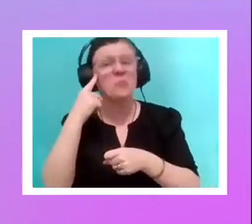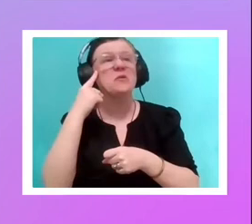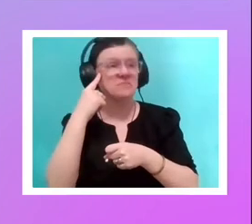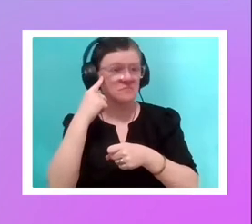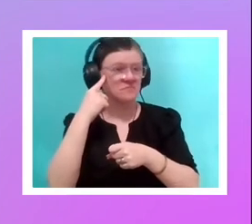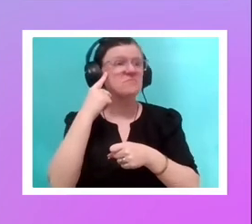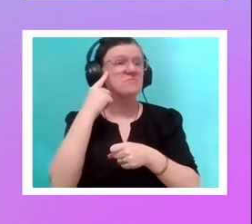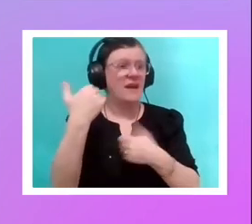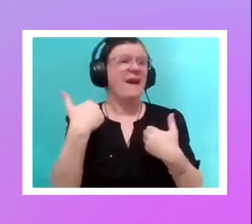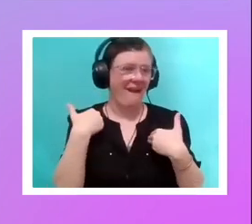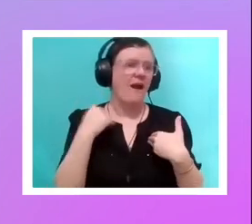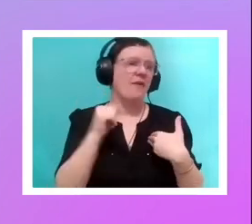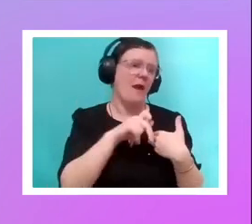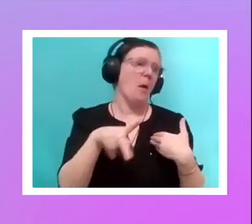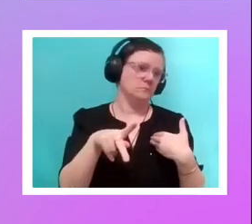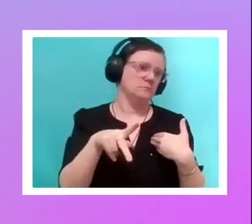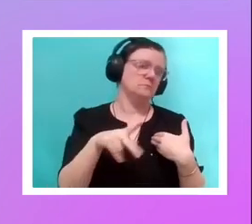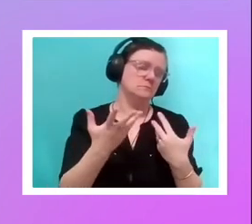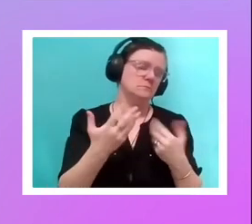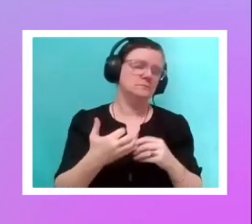the public sector.